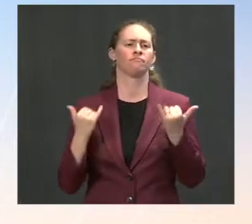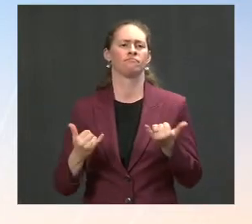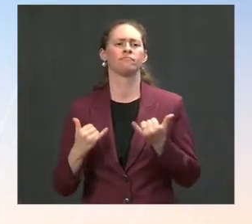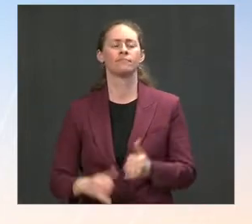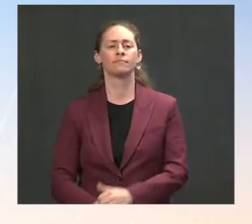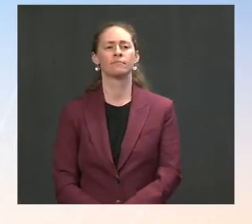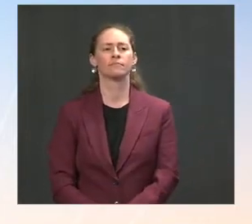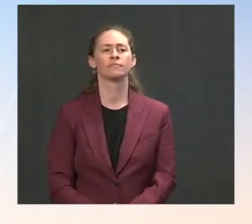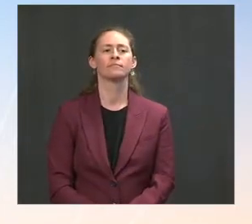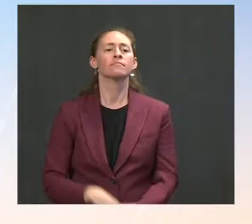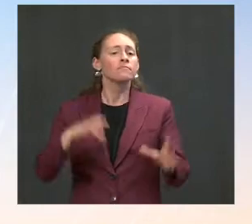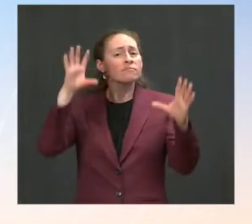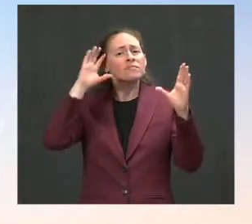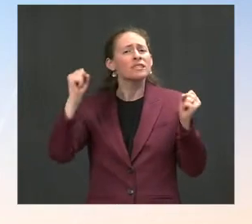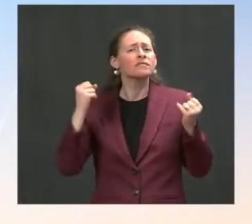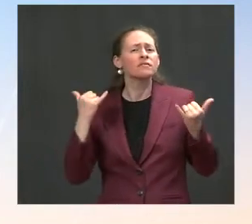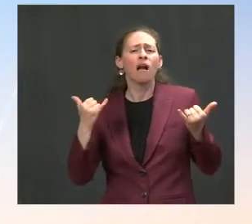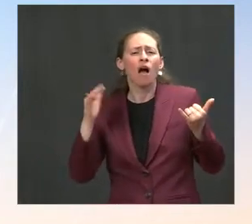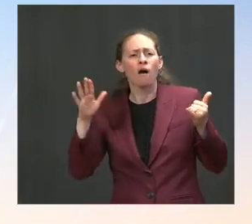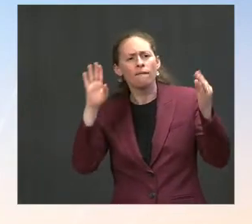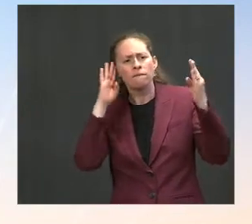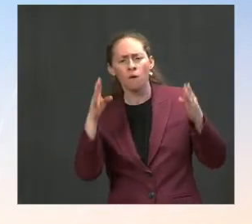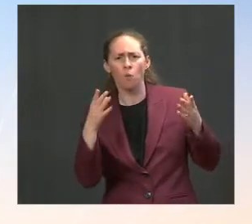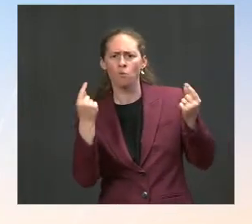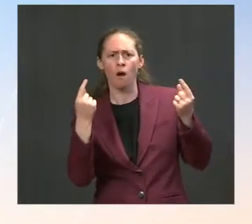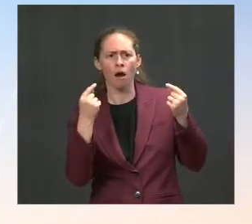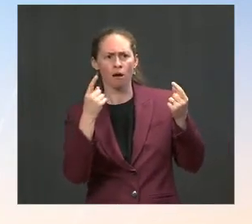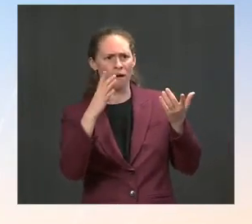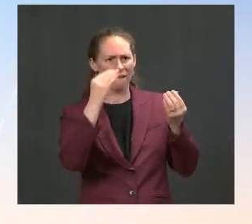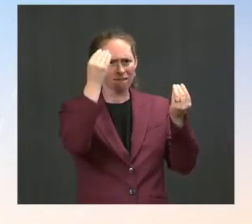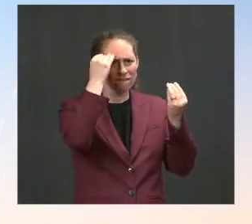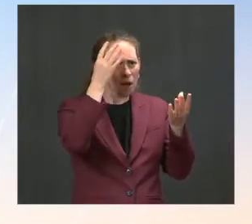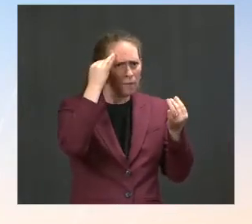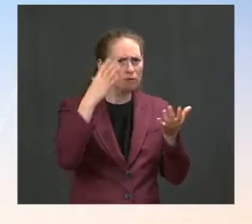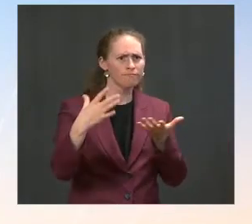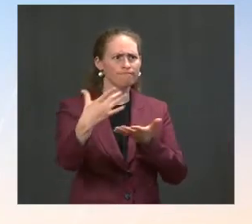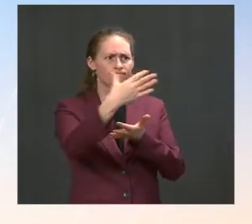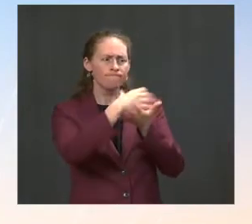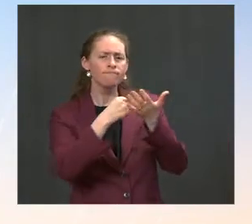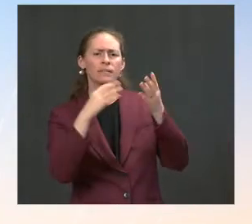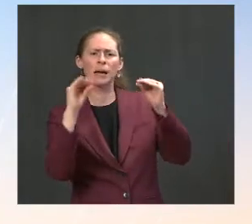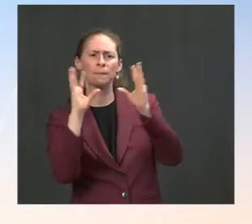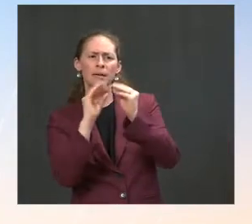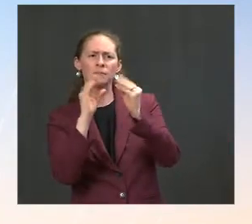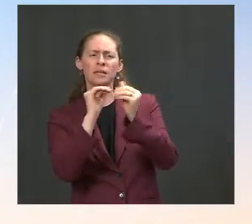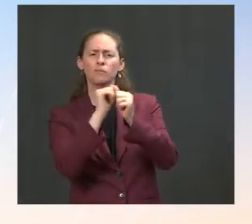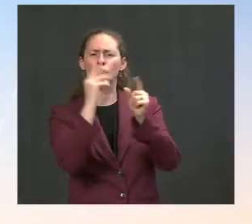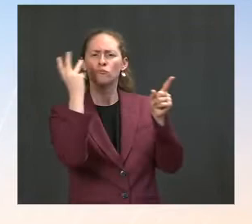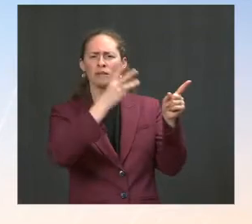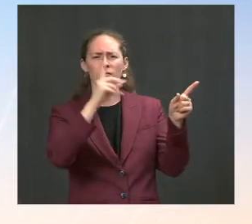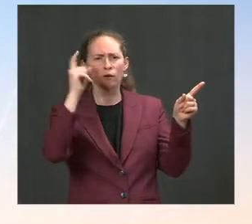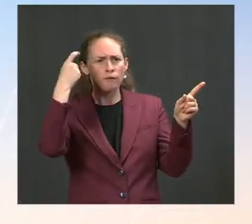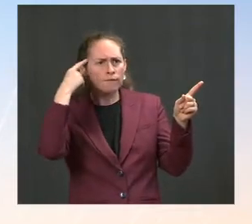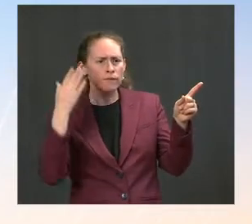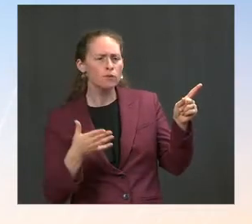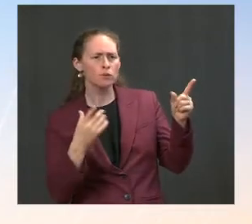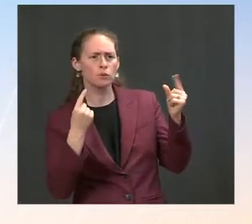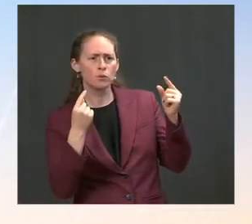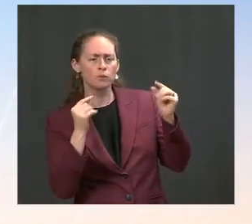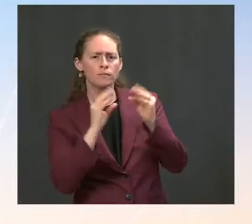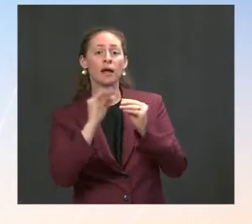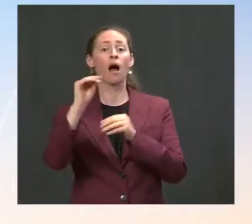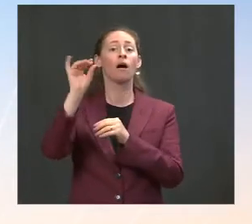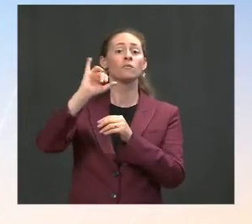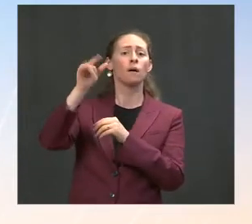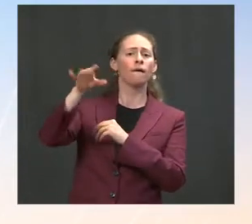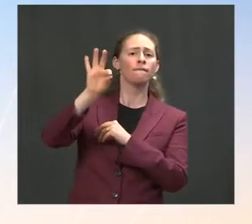on this and wants regular updates. He's regularly met with Western governors, and I expect he'll do that again soon. The FEMA administrator is visiting Idaho,